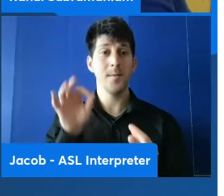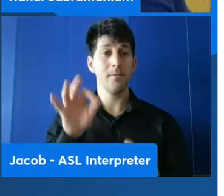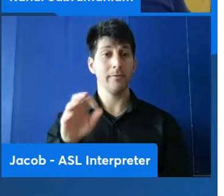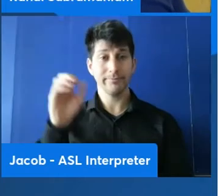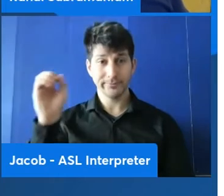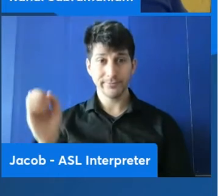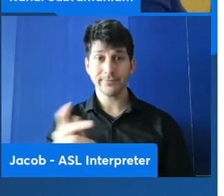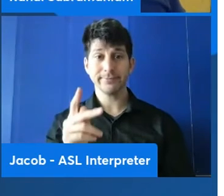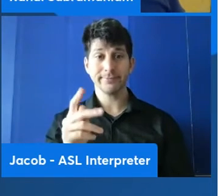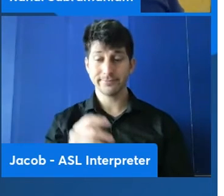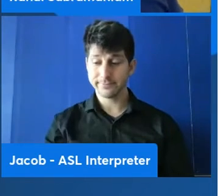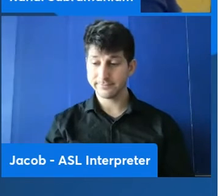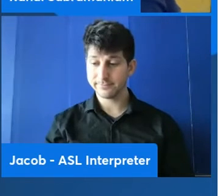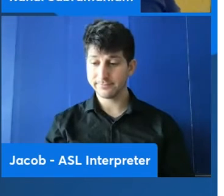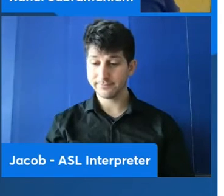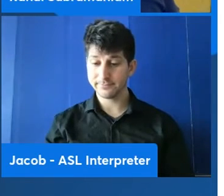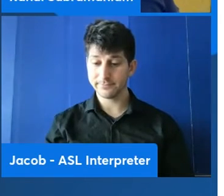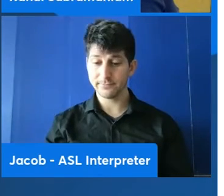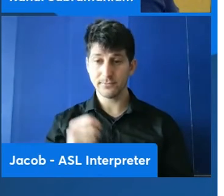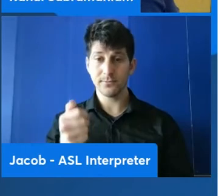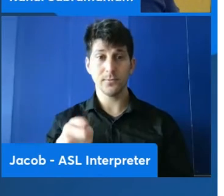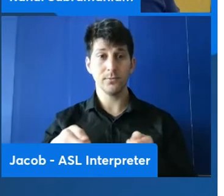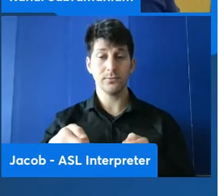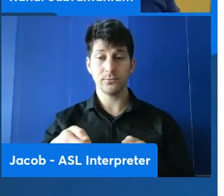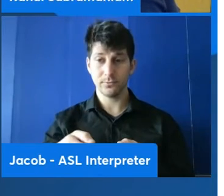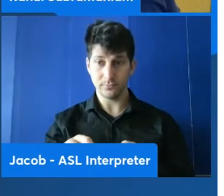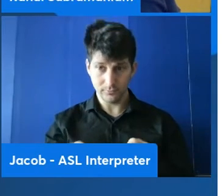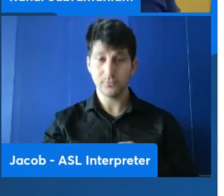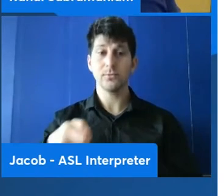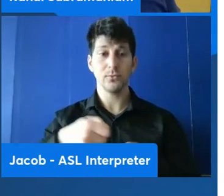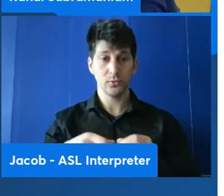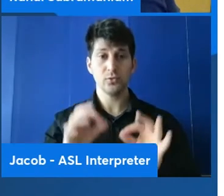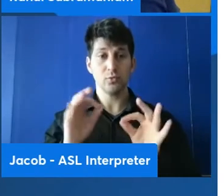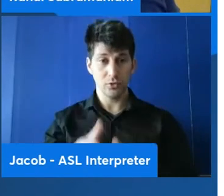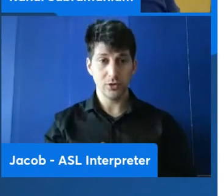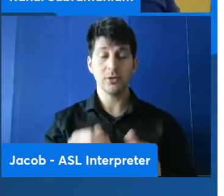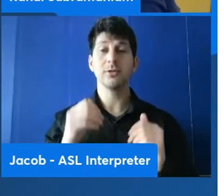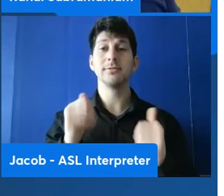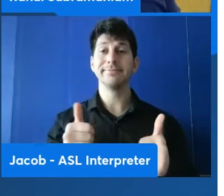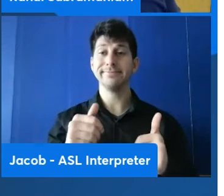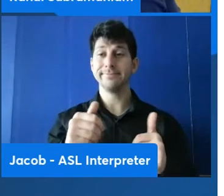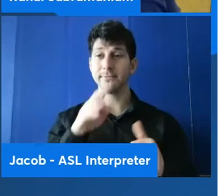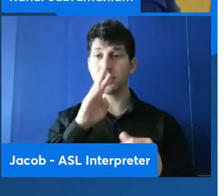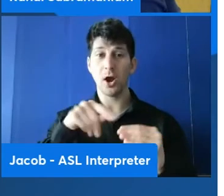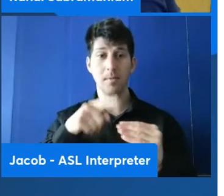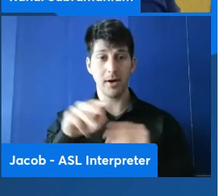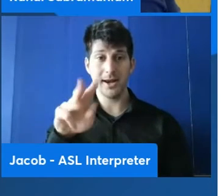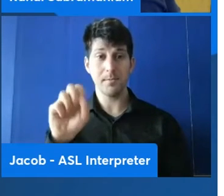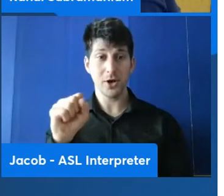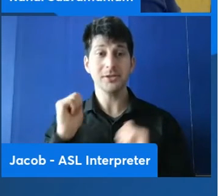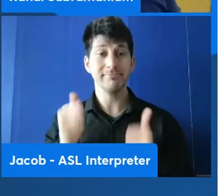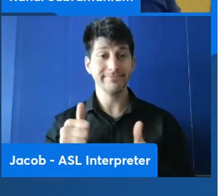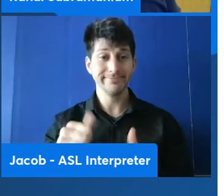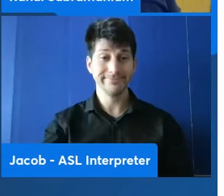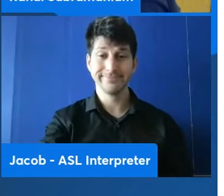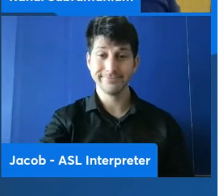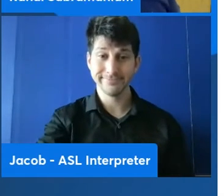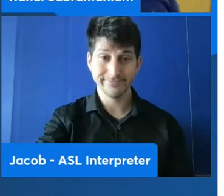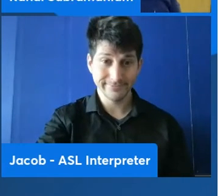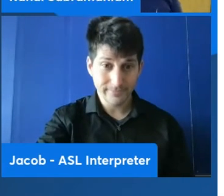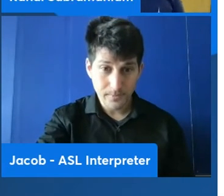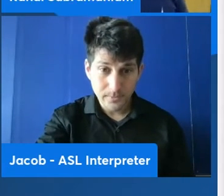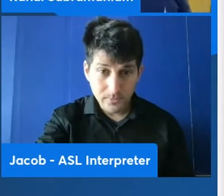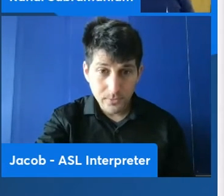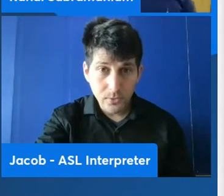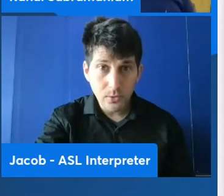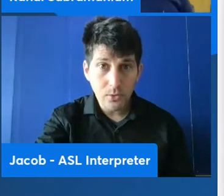right, and we'll do a quick swap of the interpreters, and let's talk about AWS Data Sync. We can cue that one